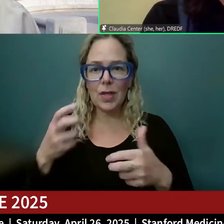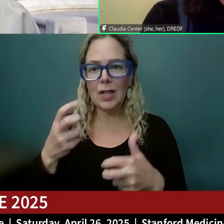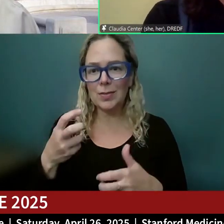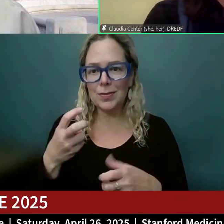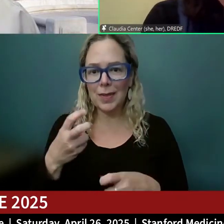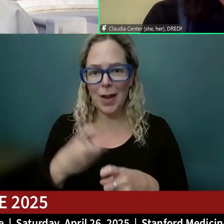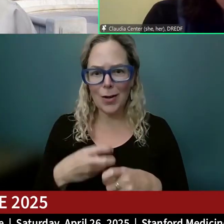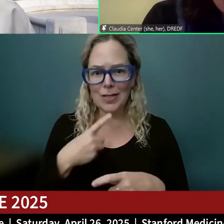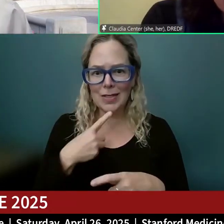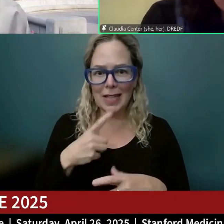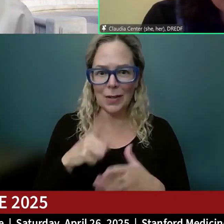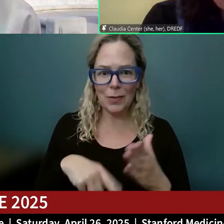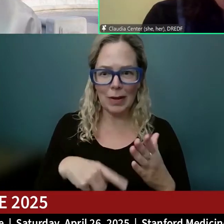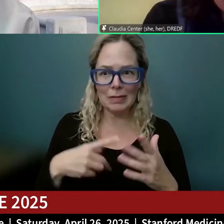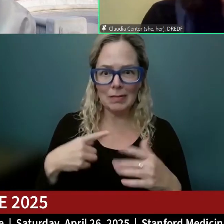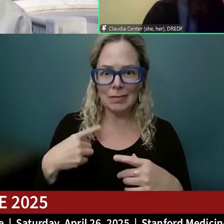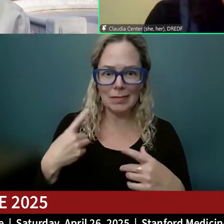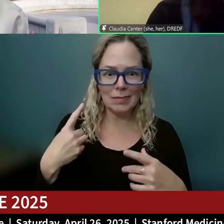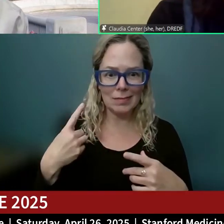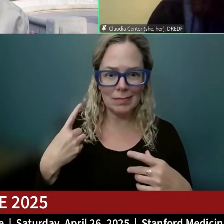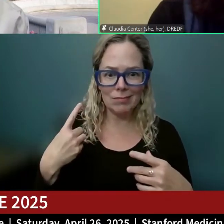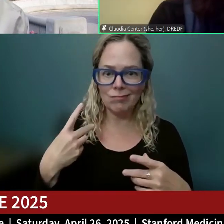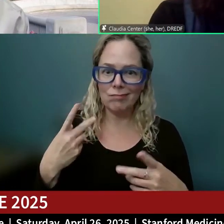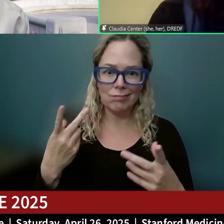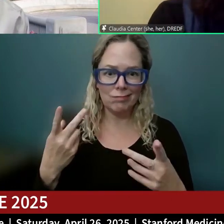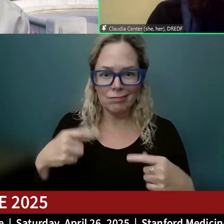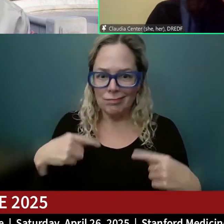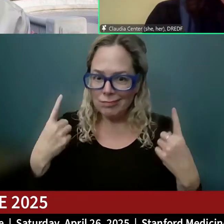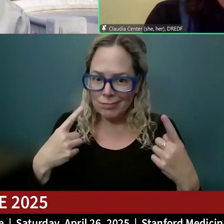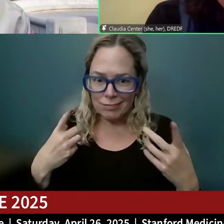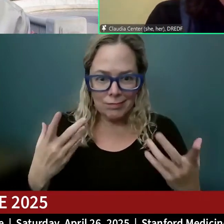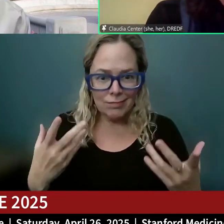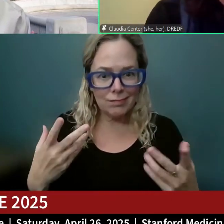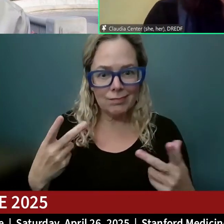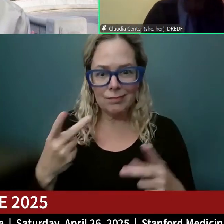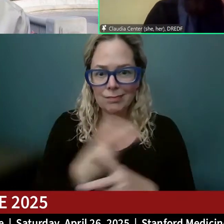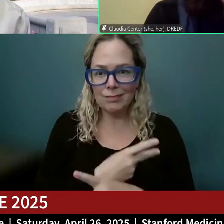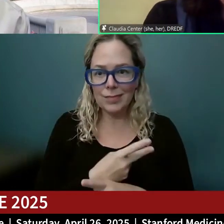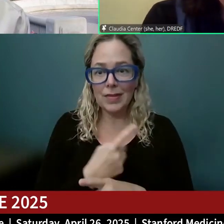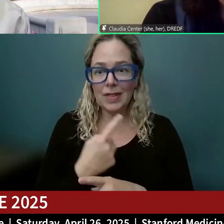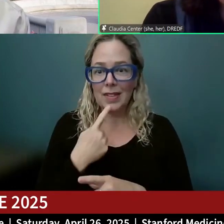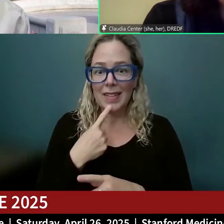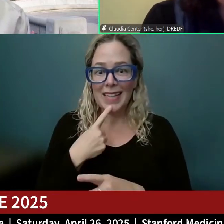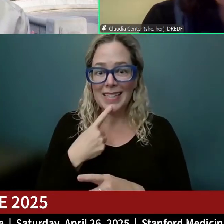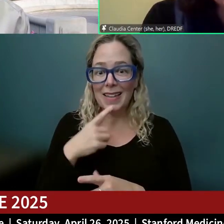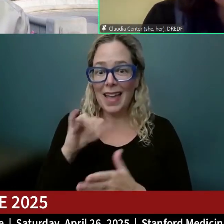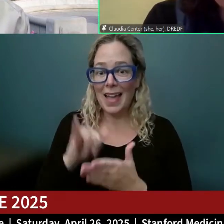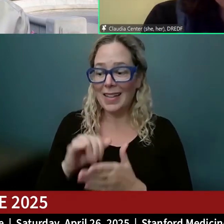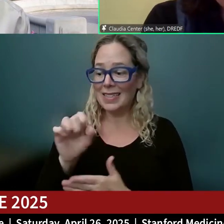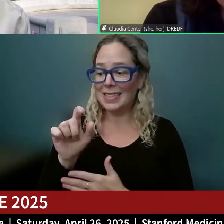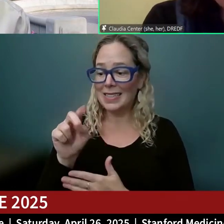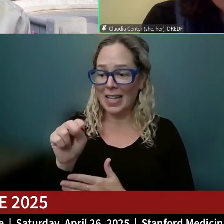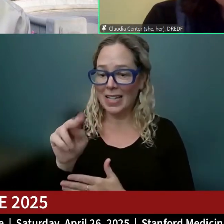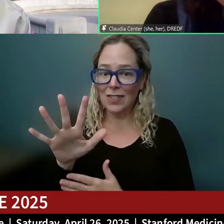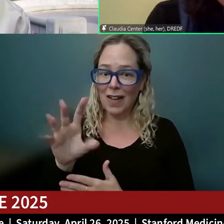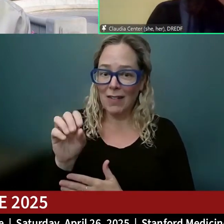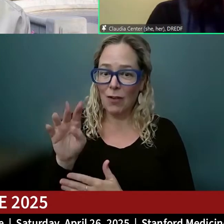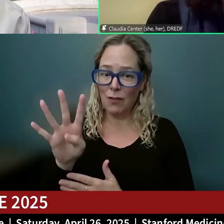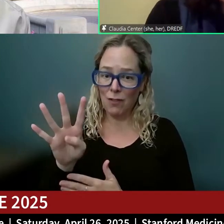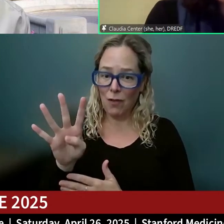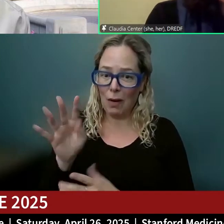more outrageous, but it was very outrageous that they were saying that Section 504 was